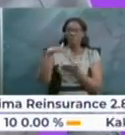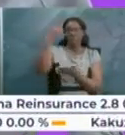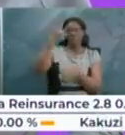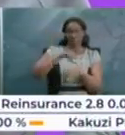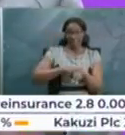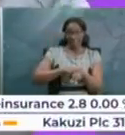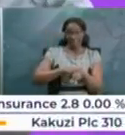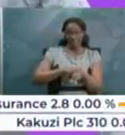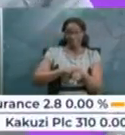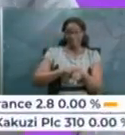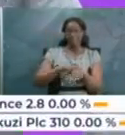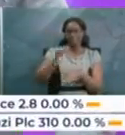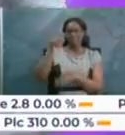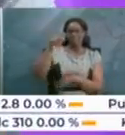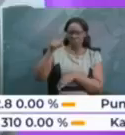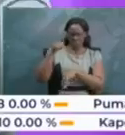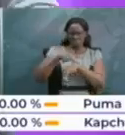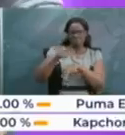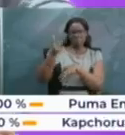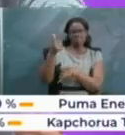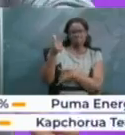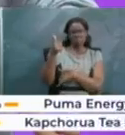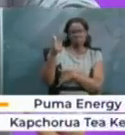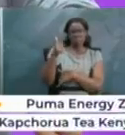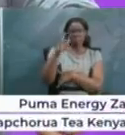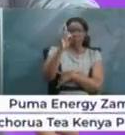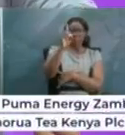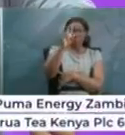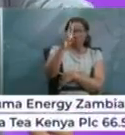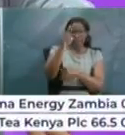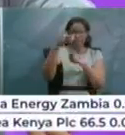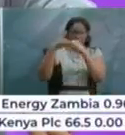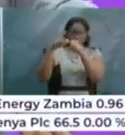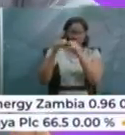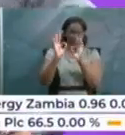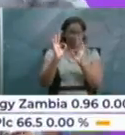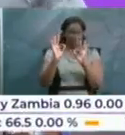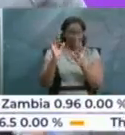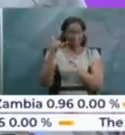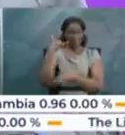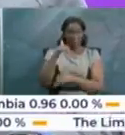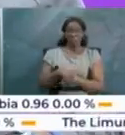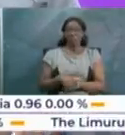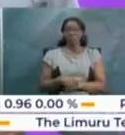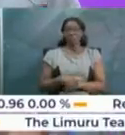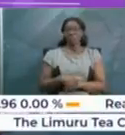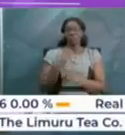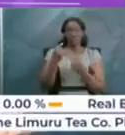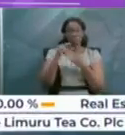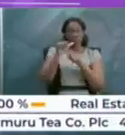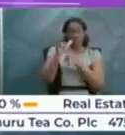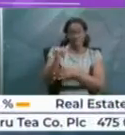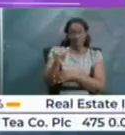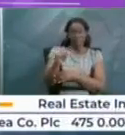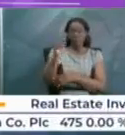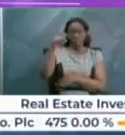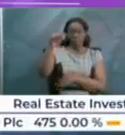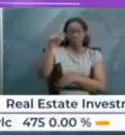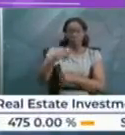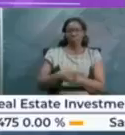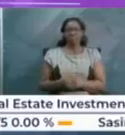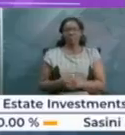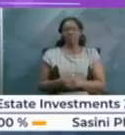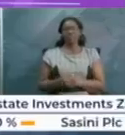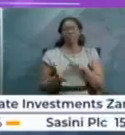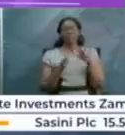time. But yeah, this is it. It's a DR88 smartwatch. Wonderful. Are we going to get a chance to talk about it today on SOKO? Yeah. Wonderful. Then